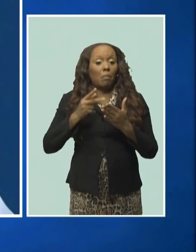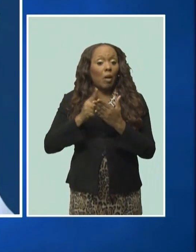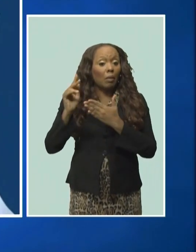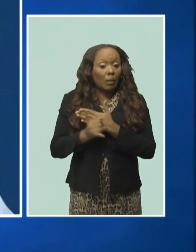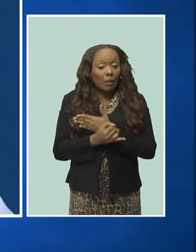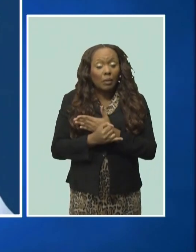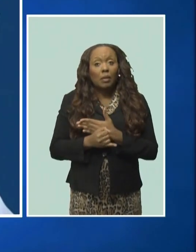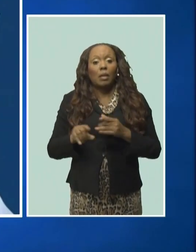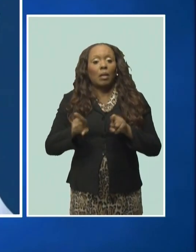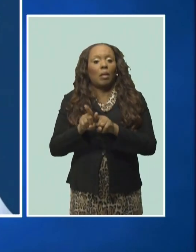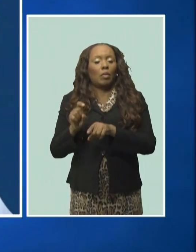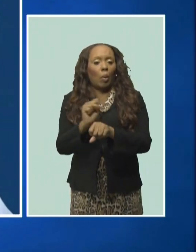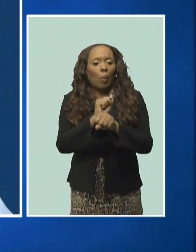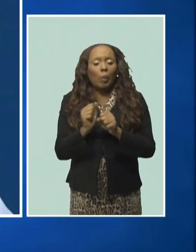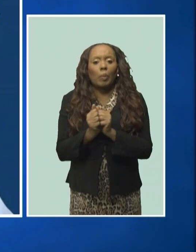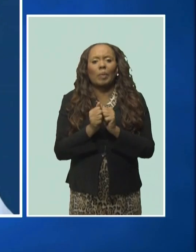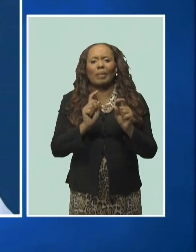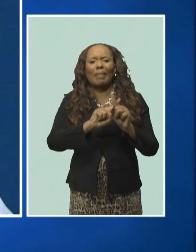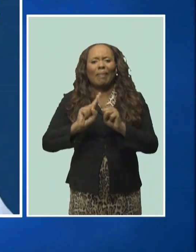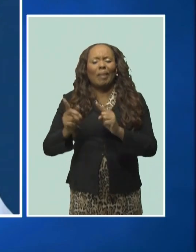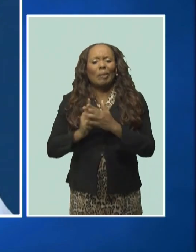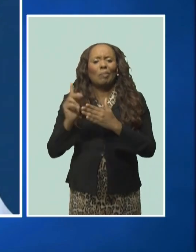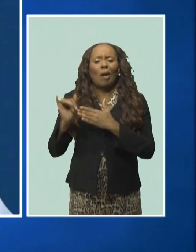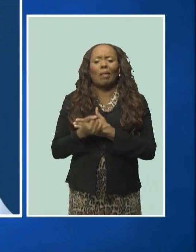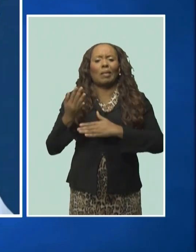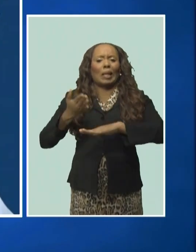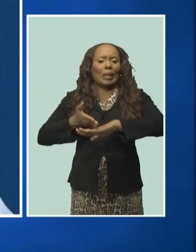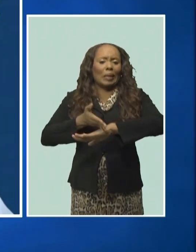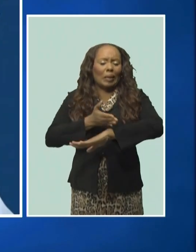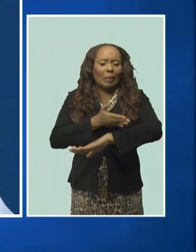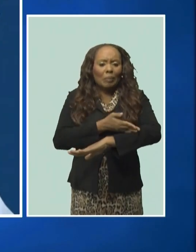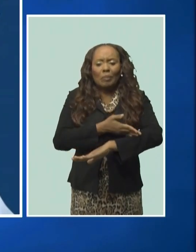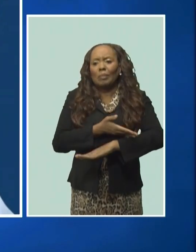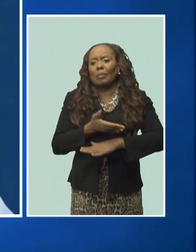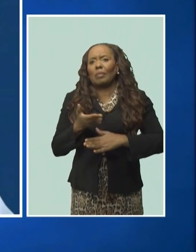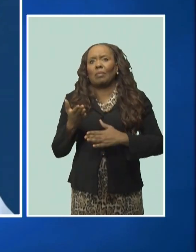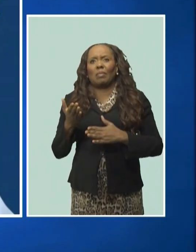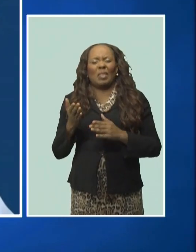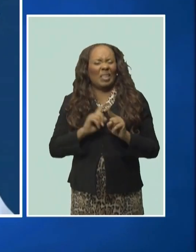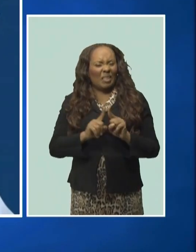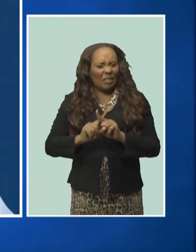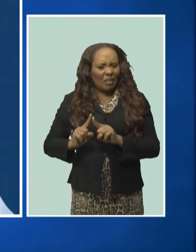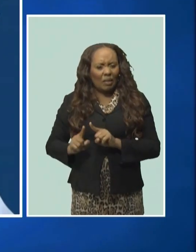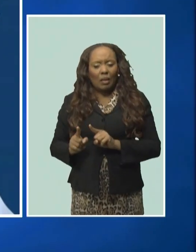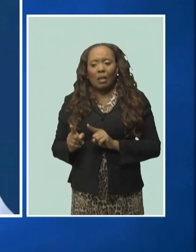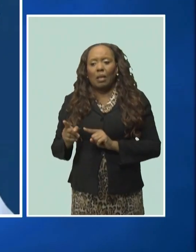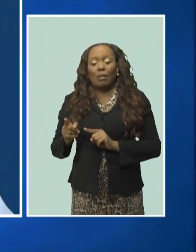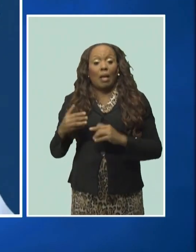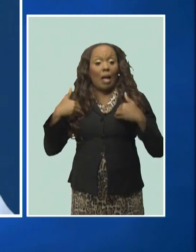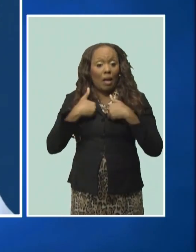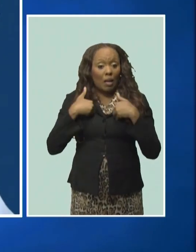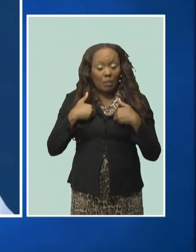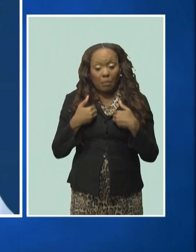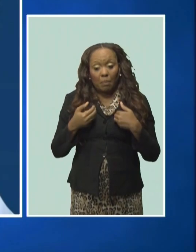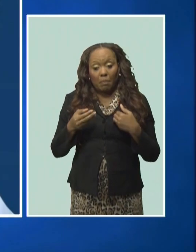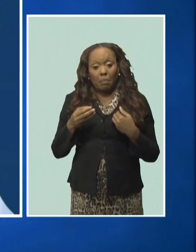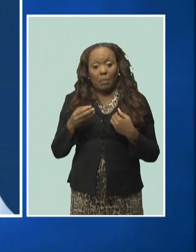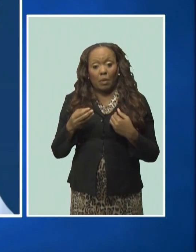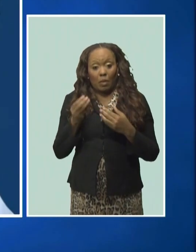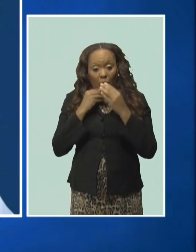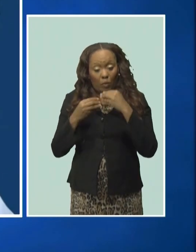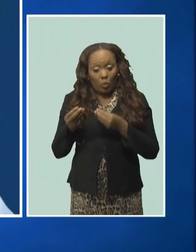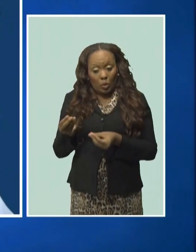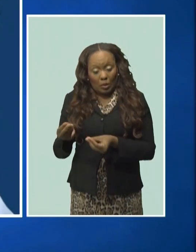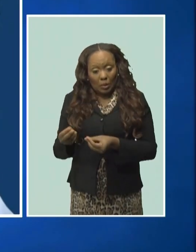in projects related to the improving our fish waste and animal feed. They're